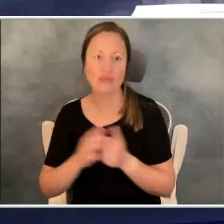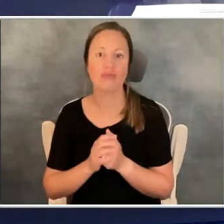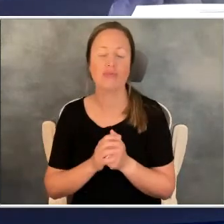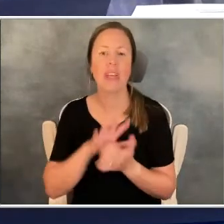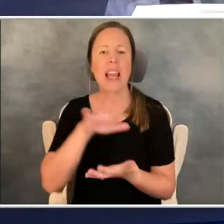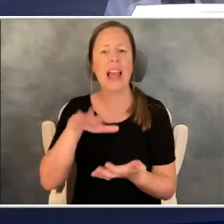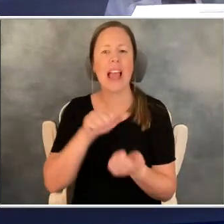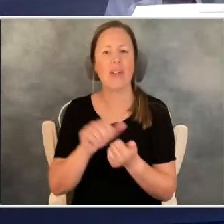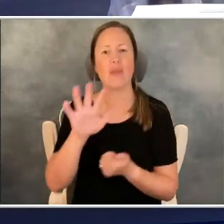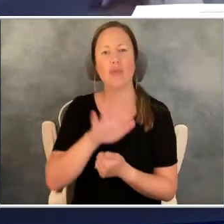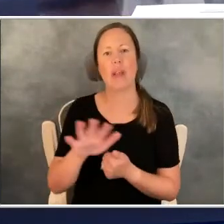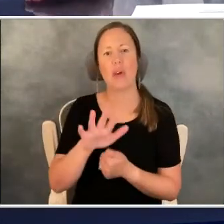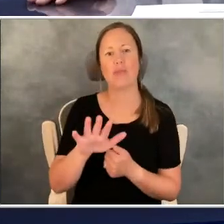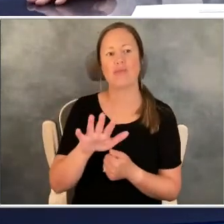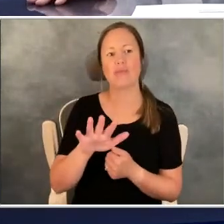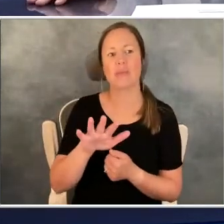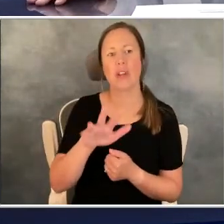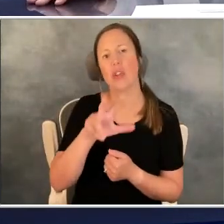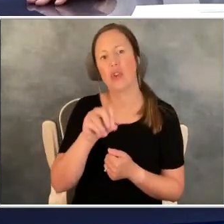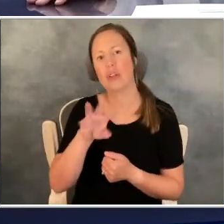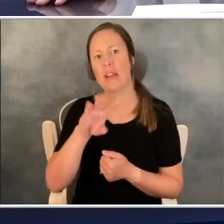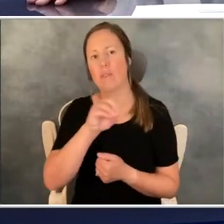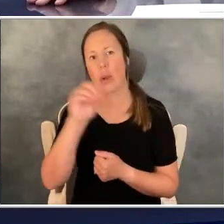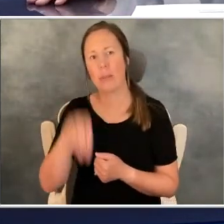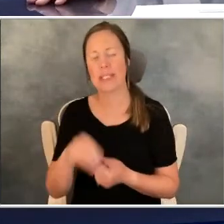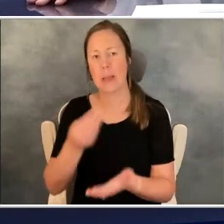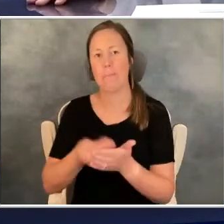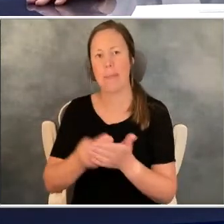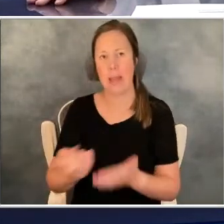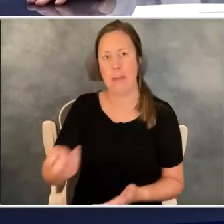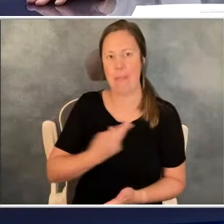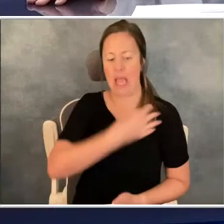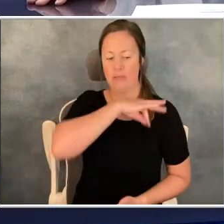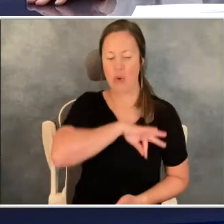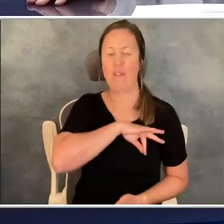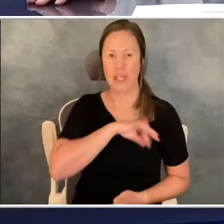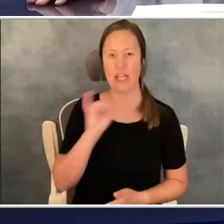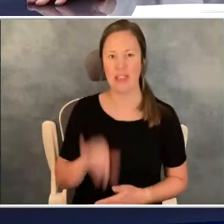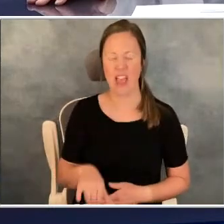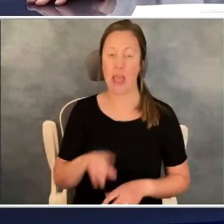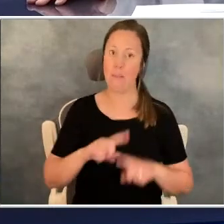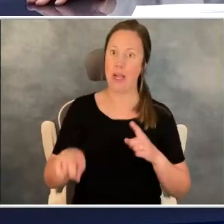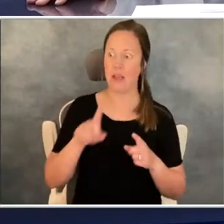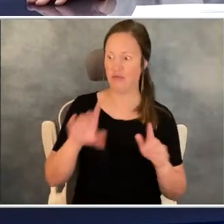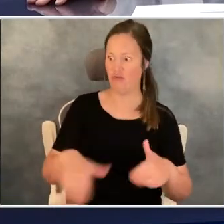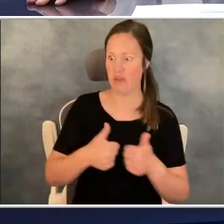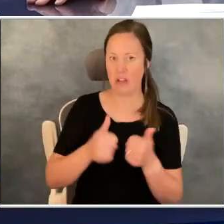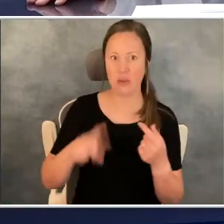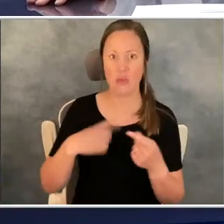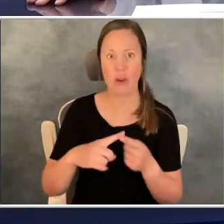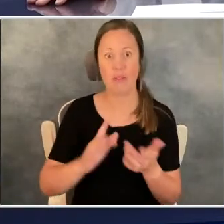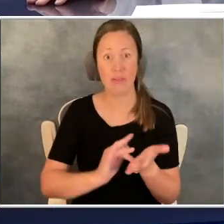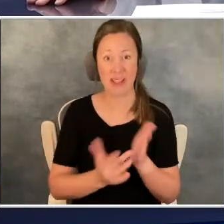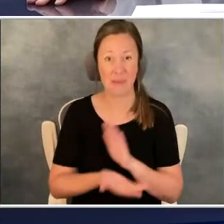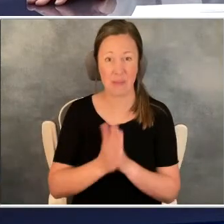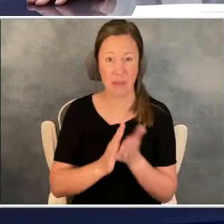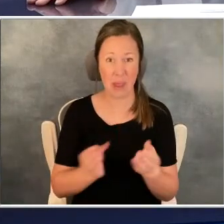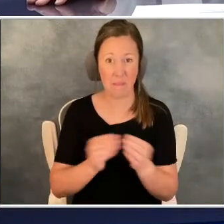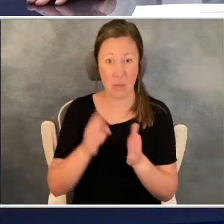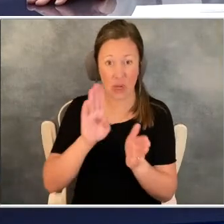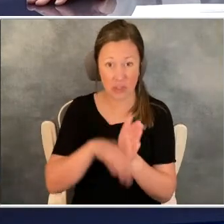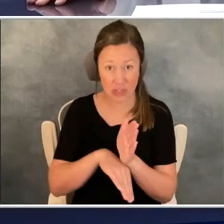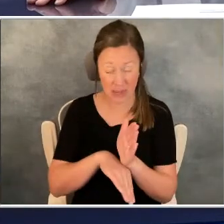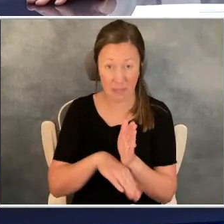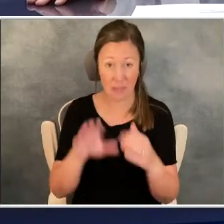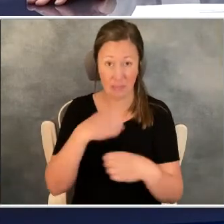not like they don't have a good margin. That's right. But one of our challenges is that then when drugs do get cheaper and they are manufactured in a